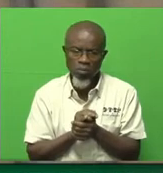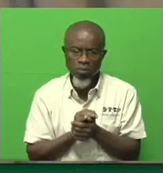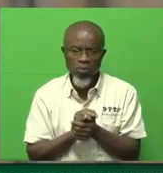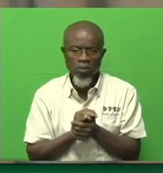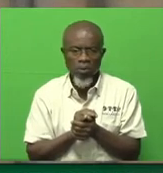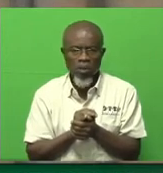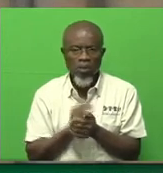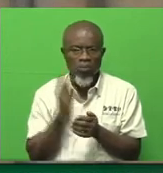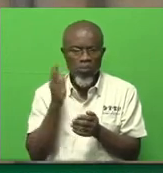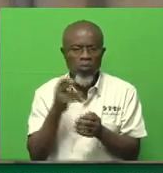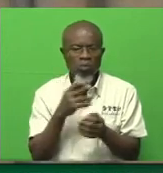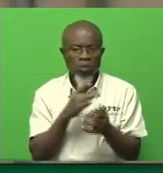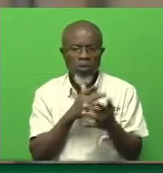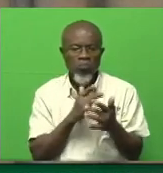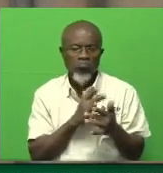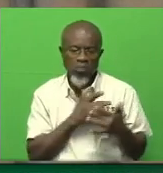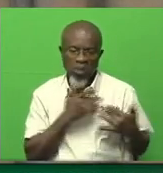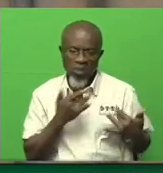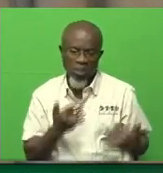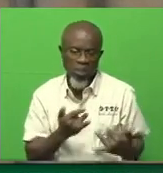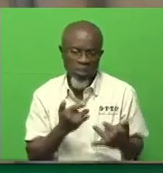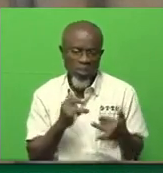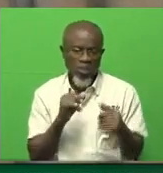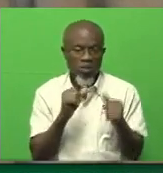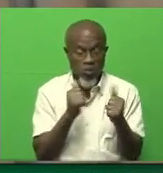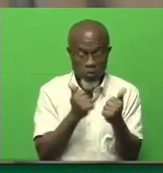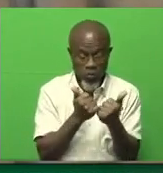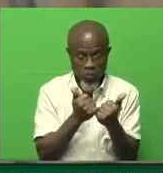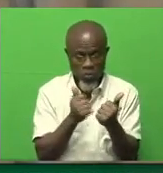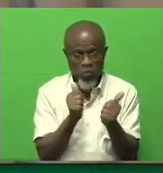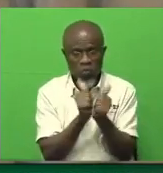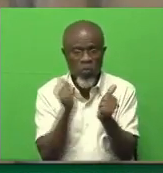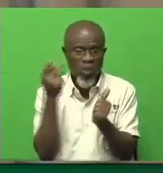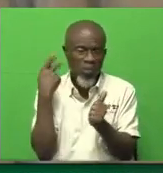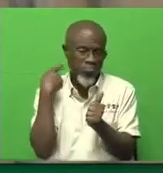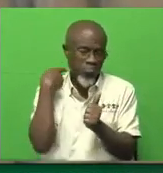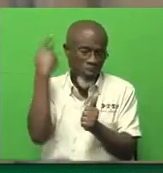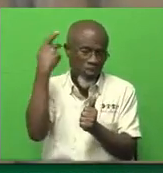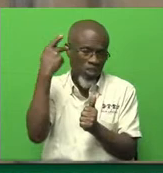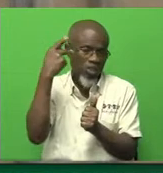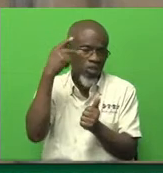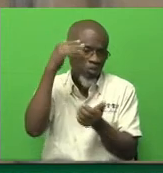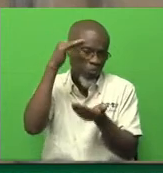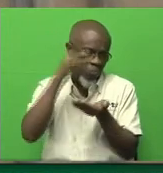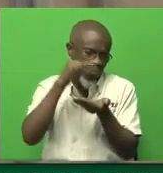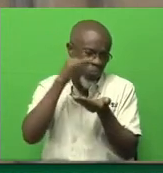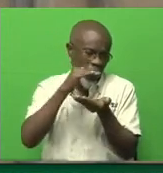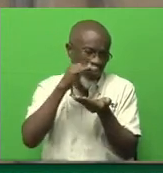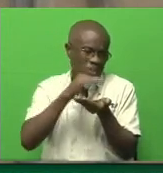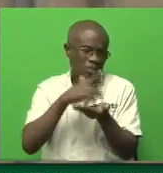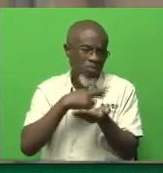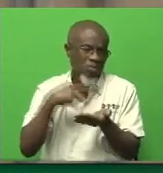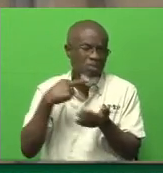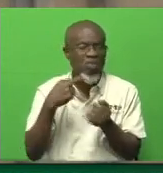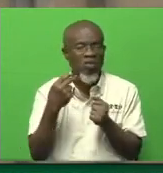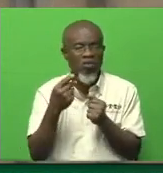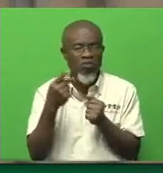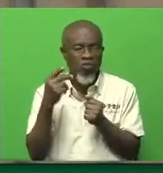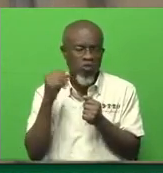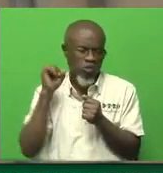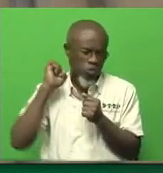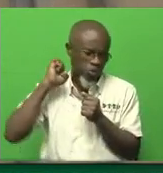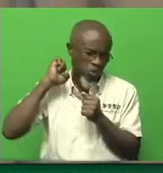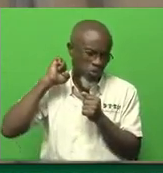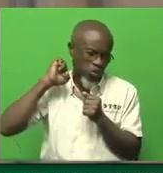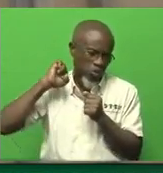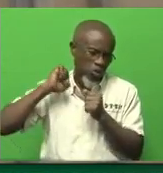hypertension to decrease the incidence of strokes and so on Mr Deputy speaker I now move on to